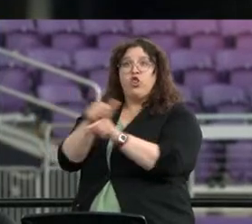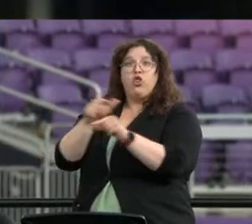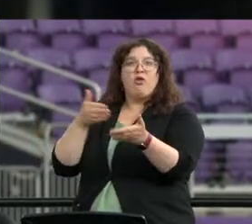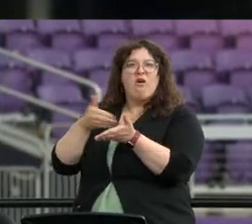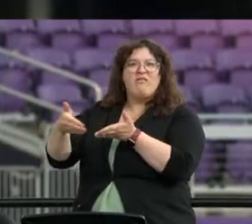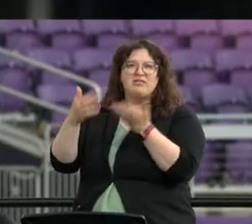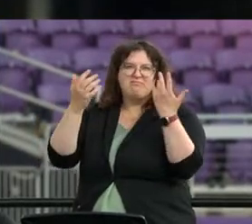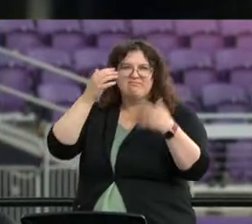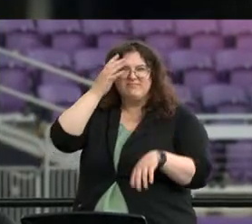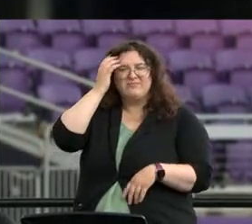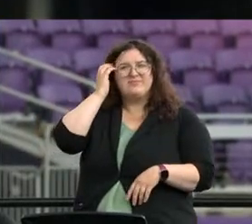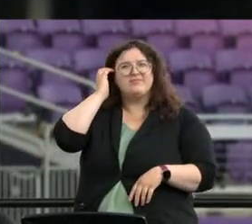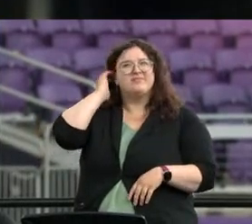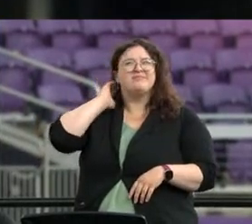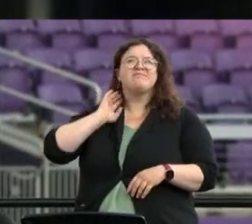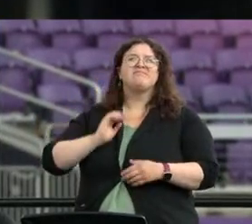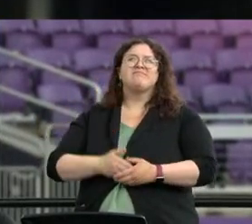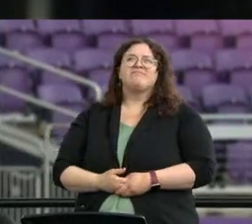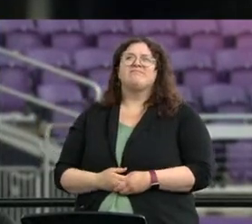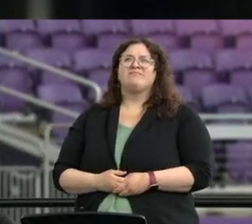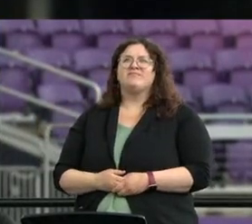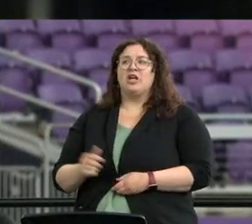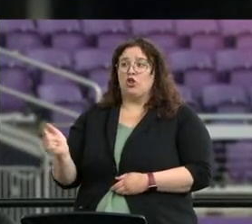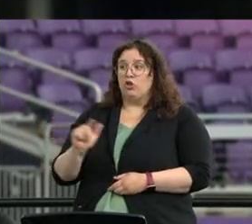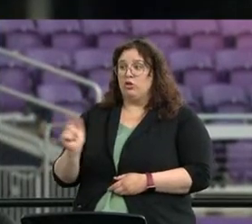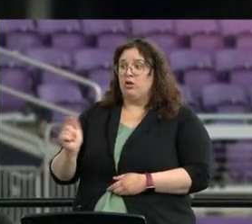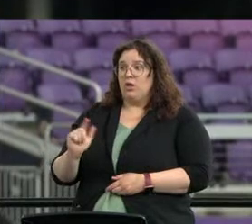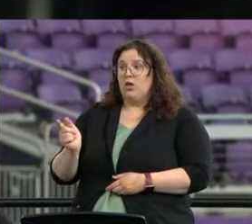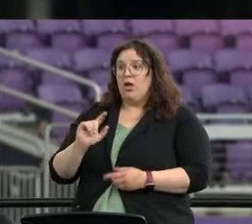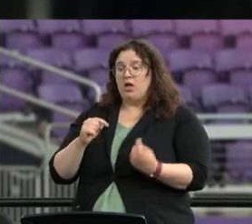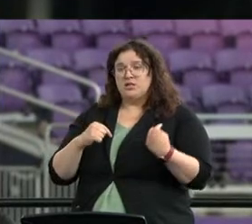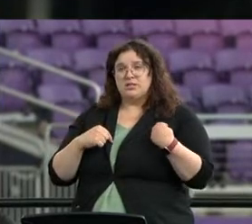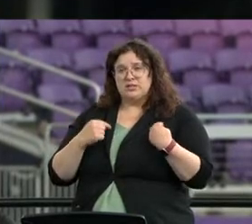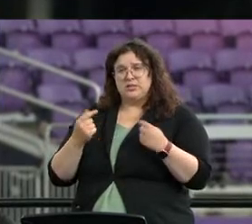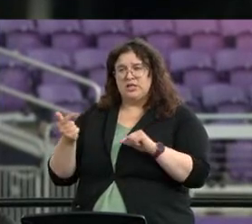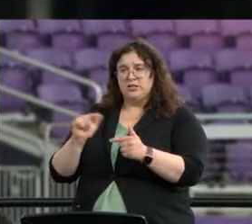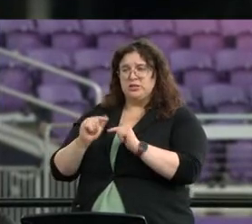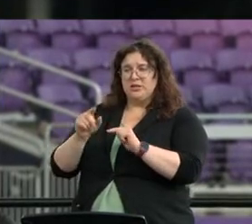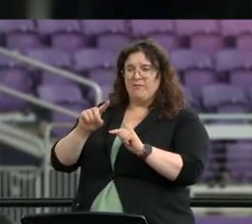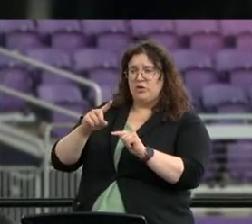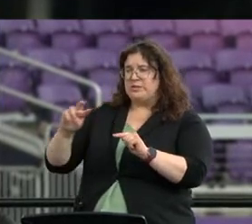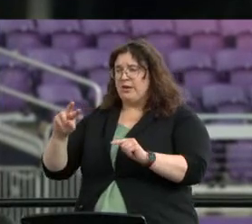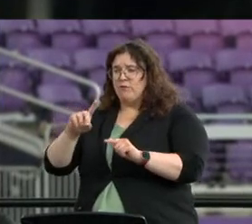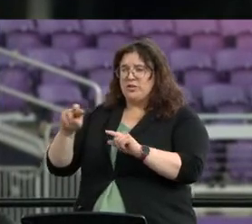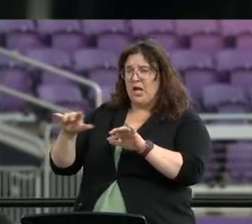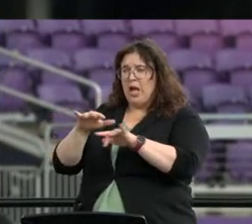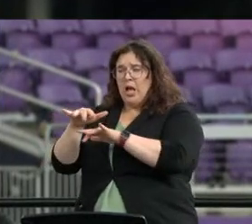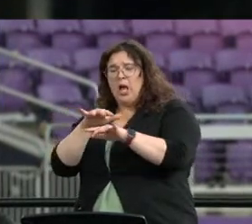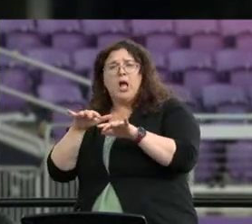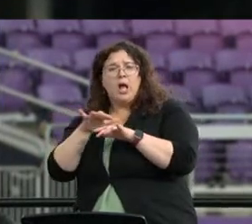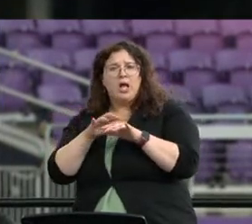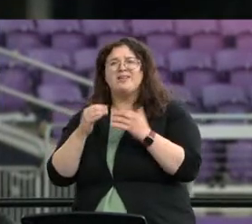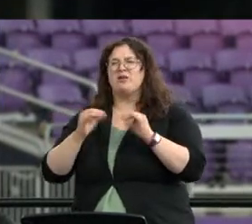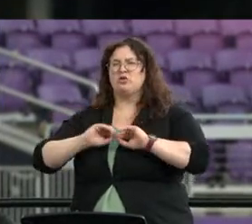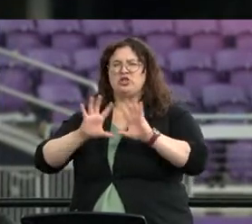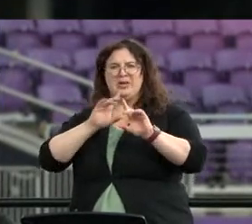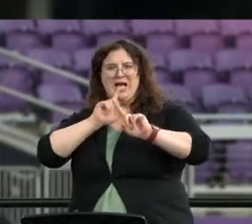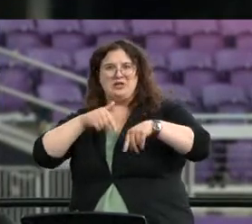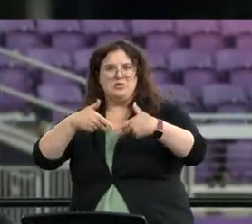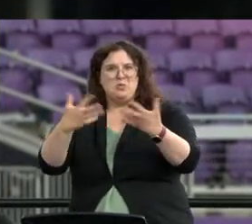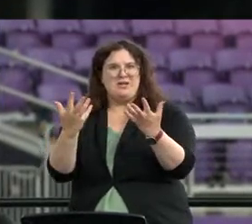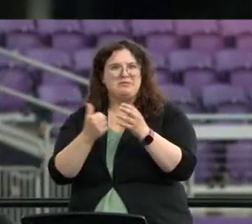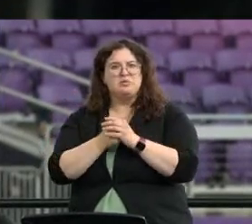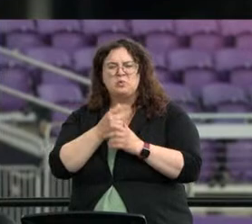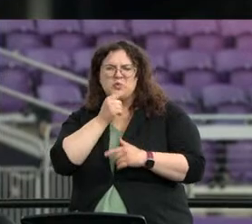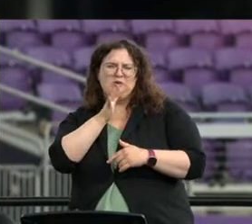list. And as this revolving door has played out over recent years, it has become more and more clear to me that this is the answer to the favorite